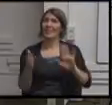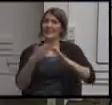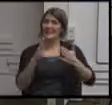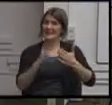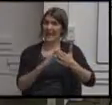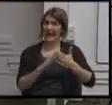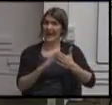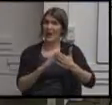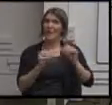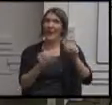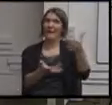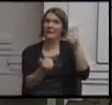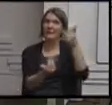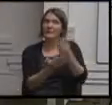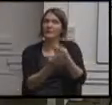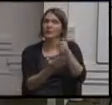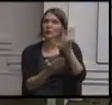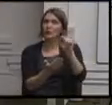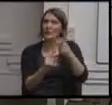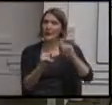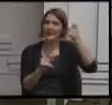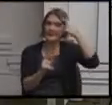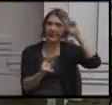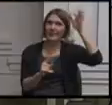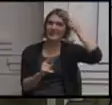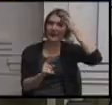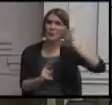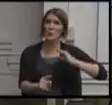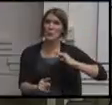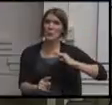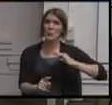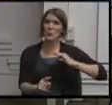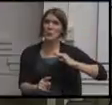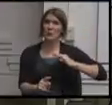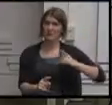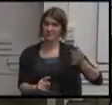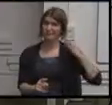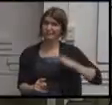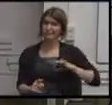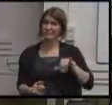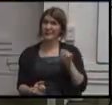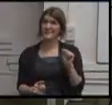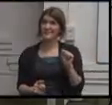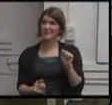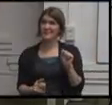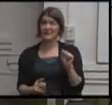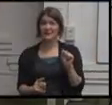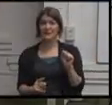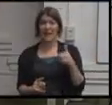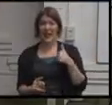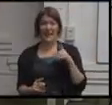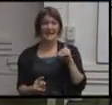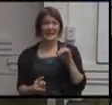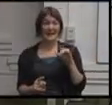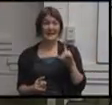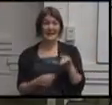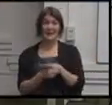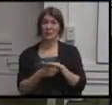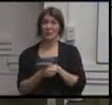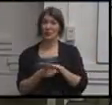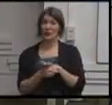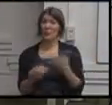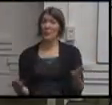is eligible for grants through the downtown program and has benefited from having a DID